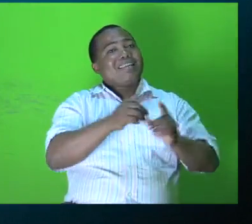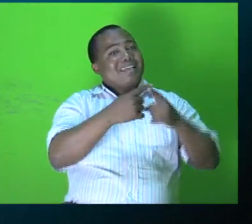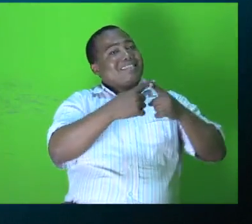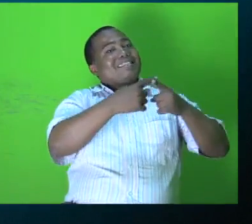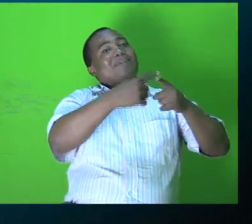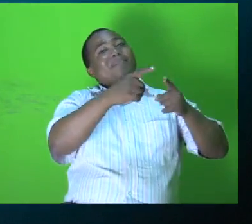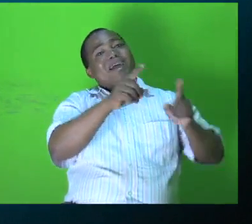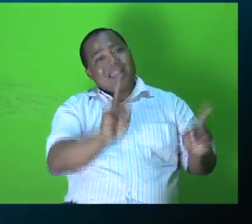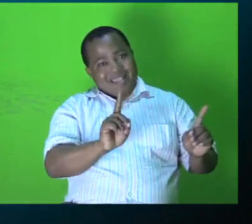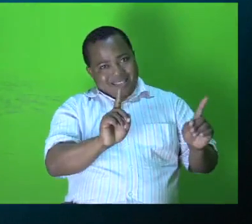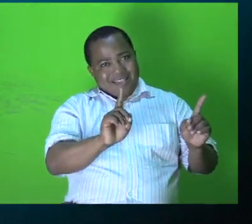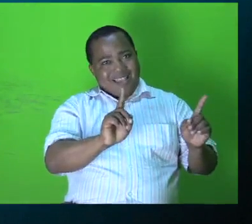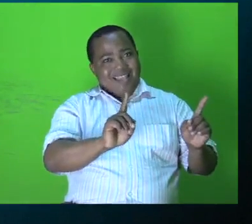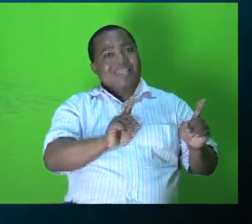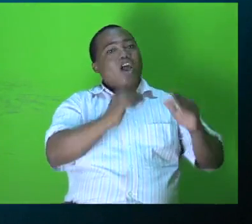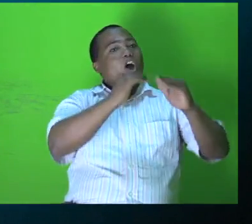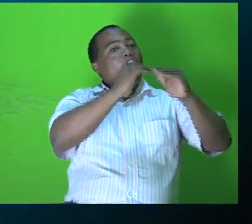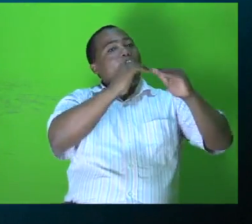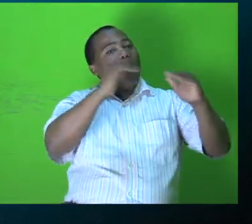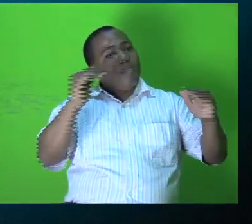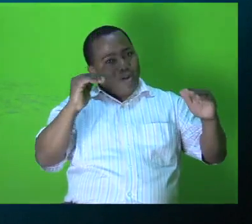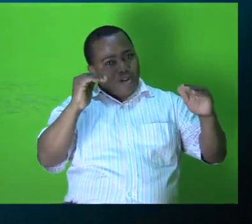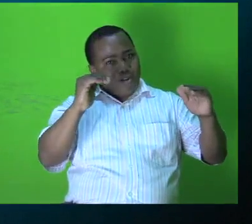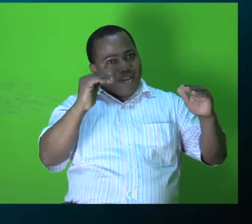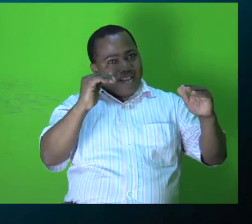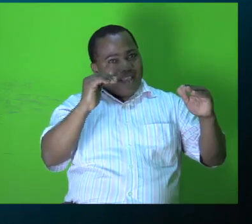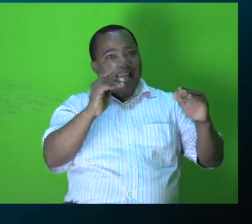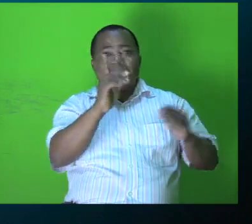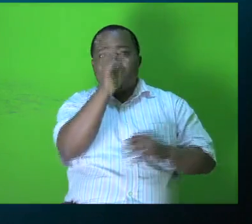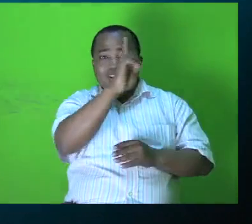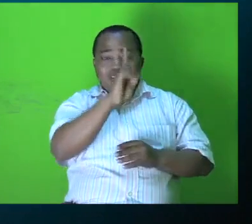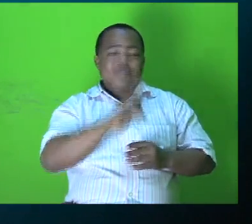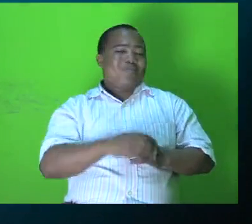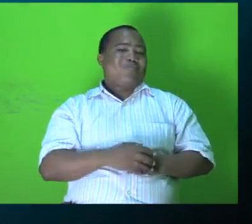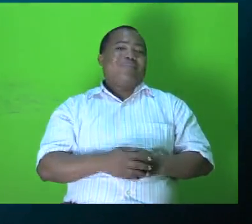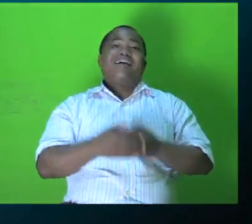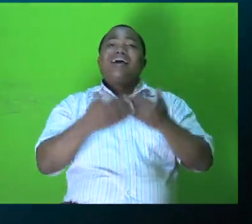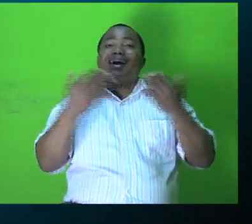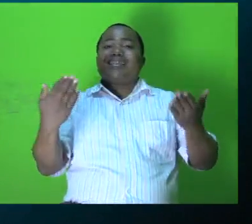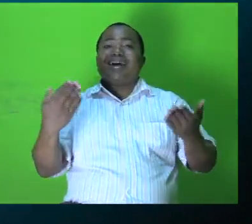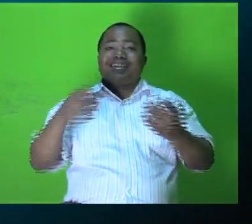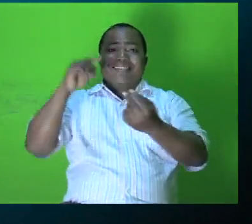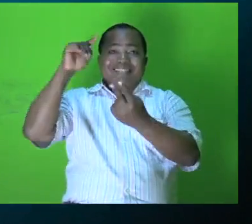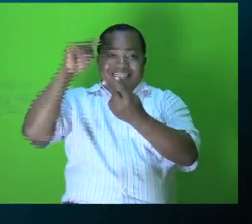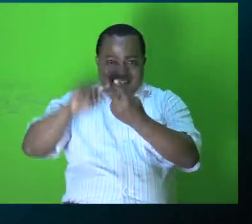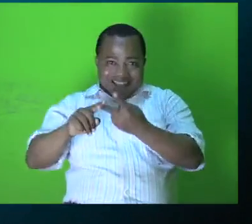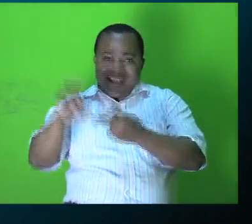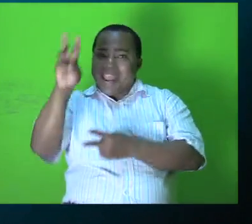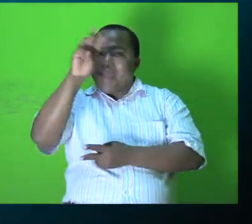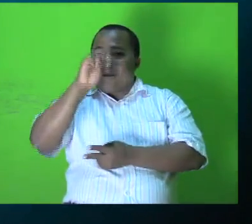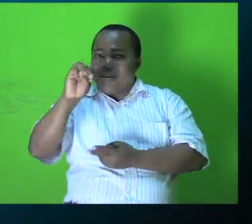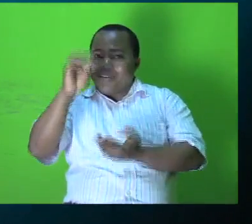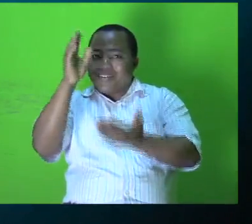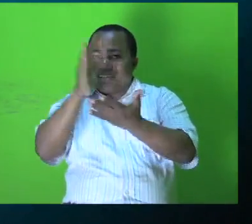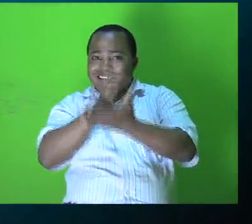separation of homologous chromosomes, while the second meiotic division is